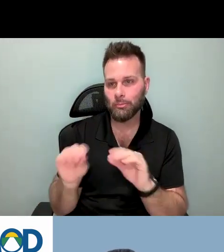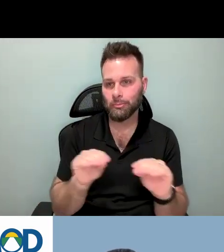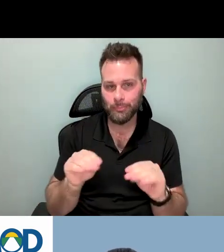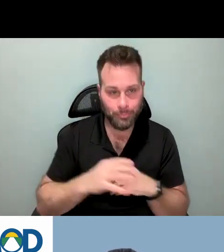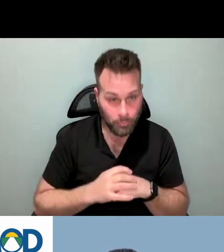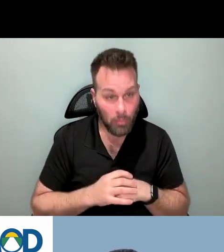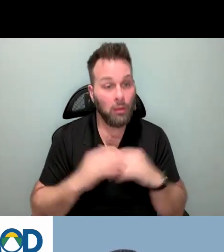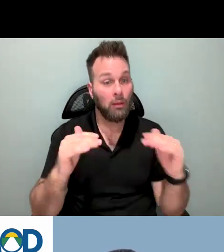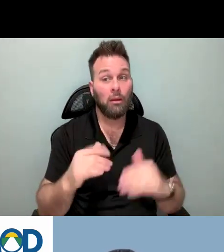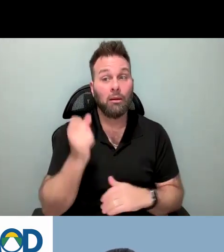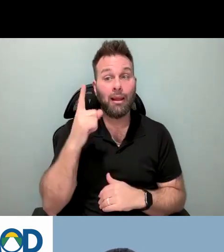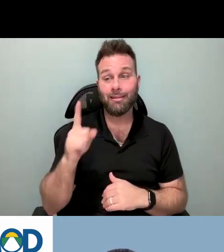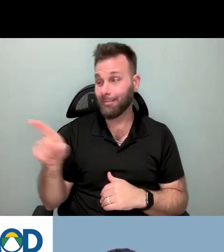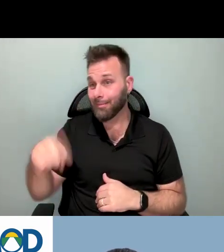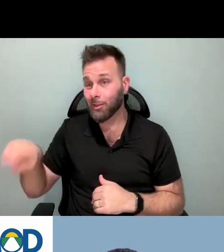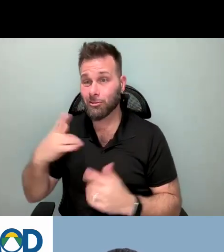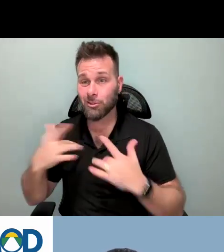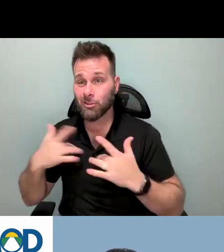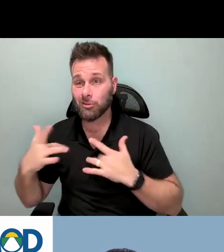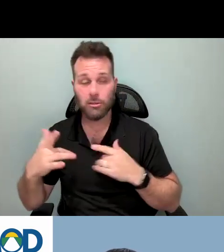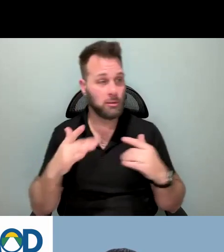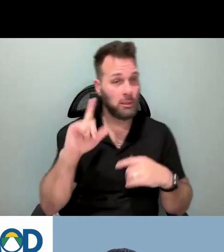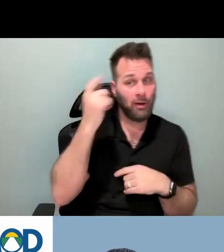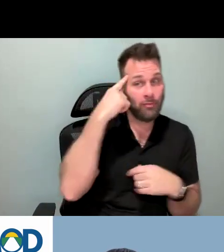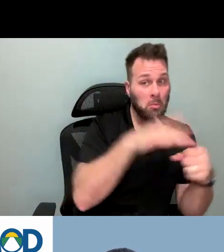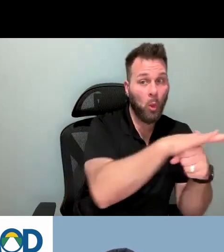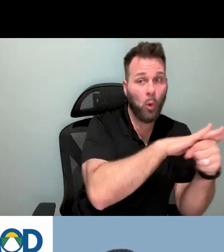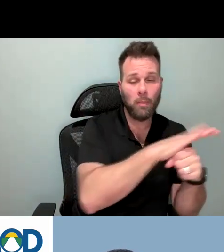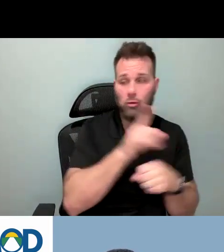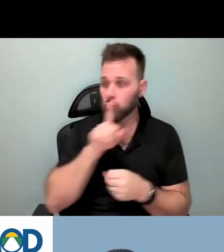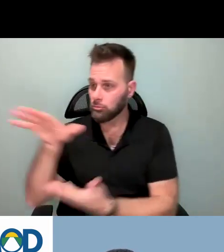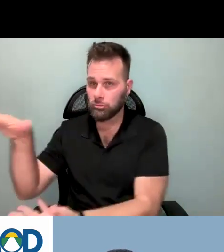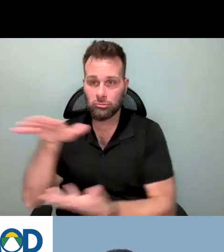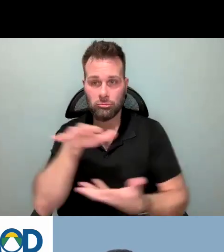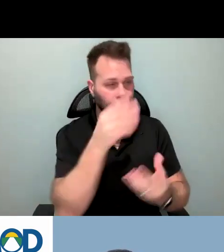disability community is represented at the local government level.